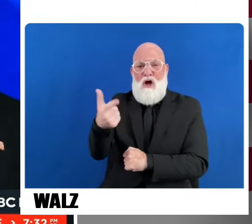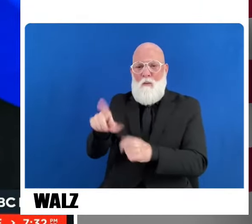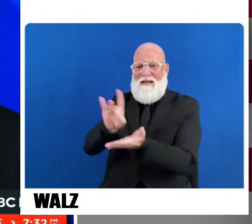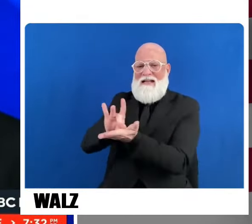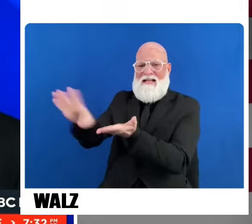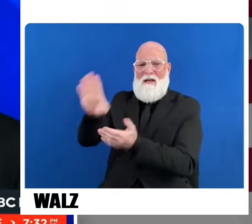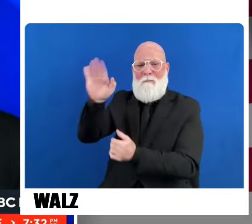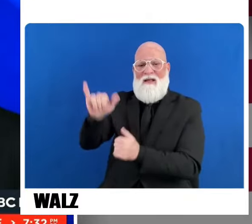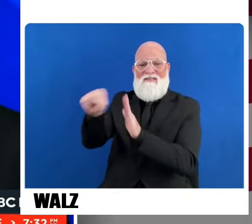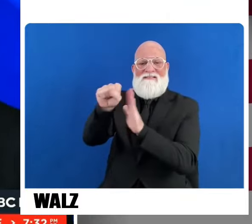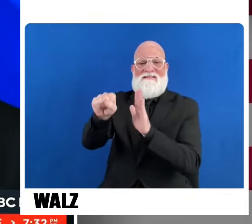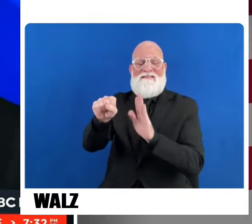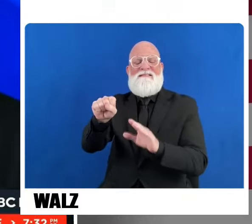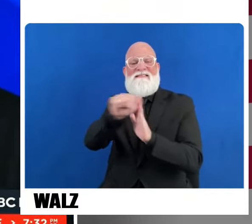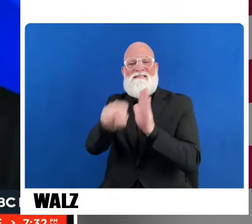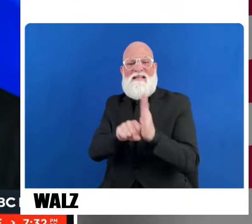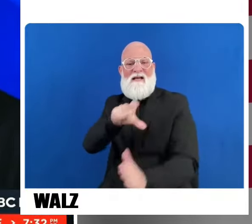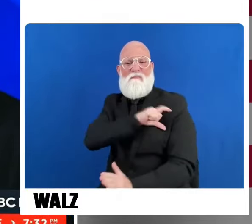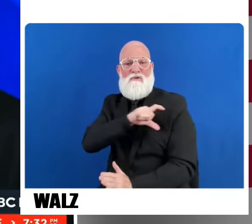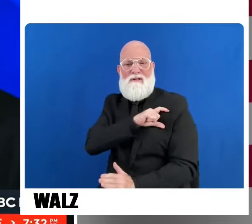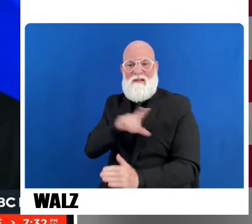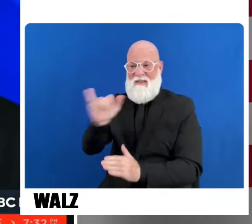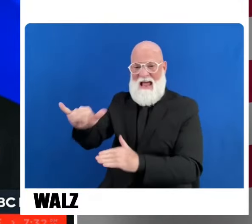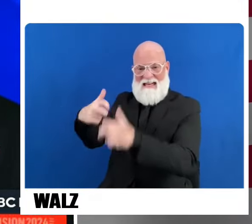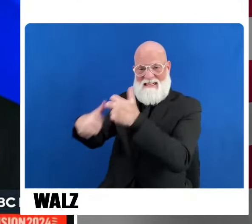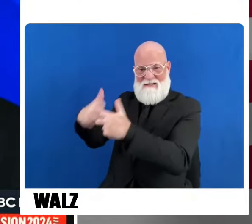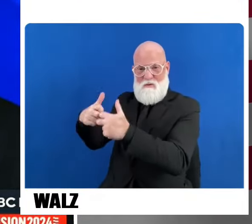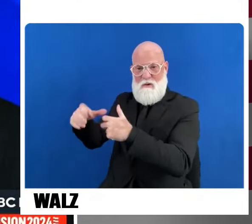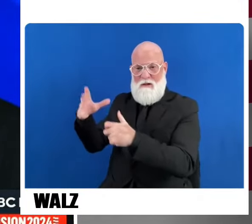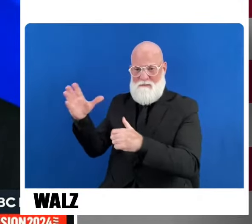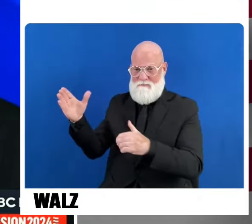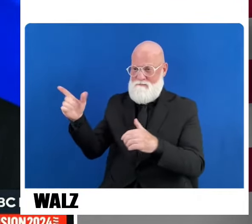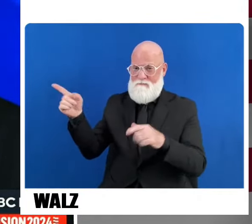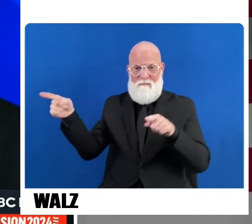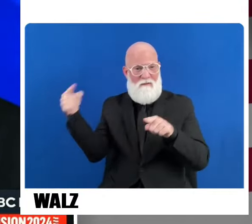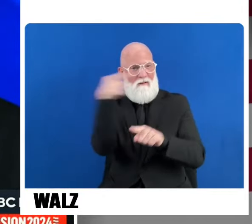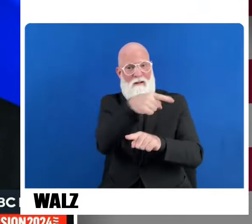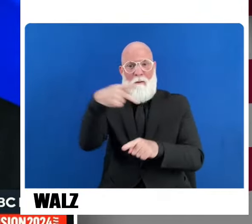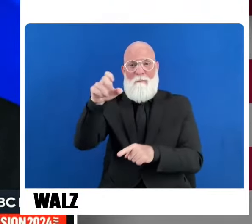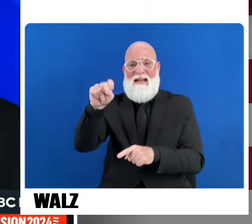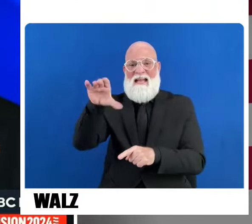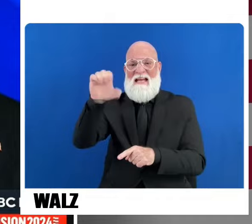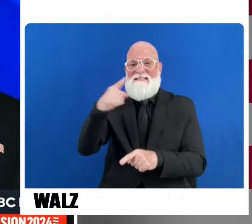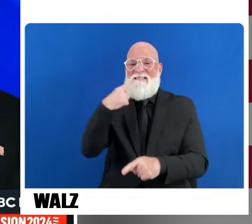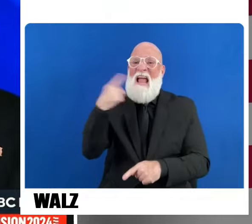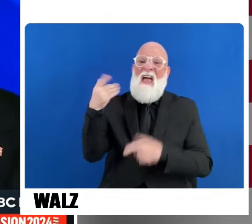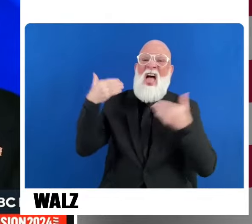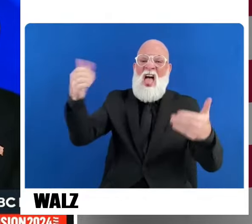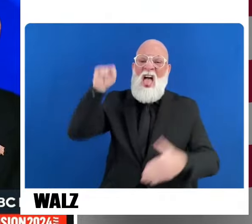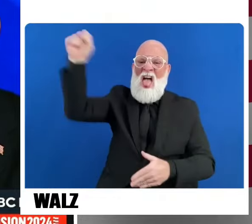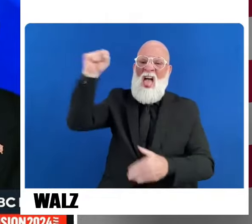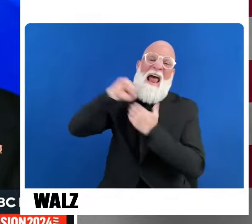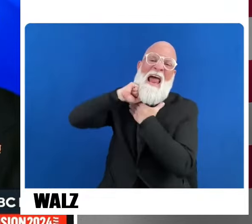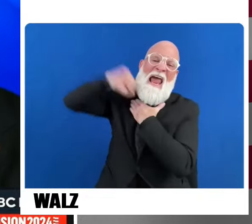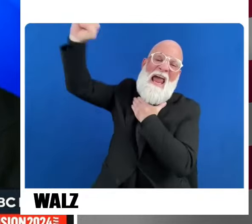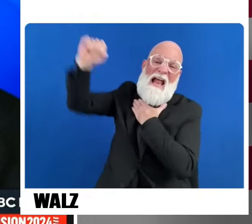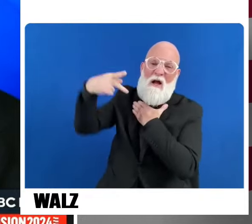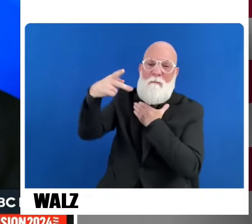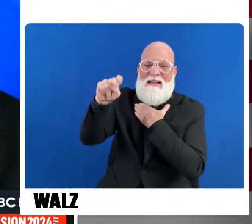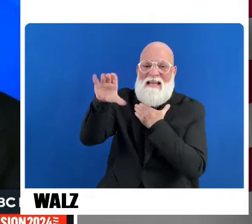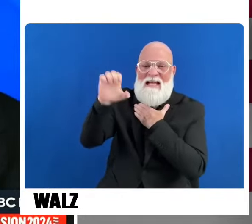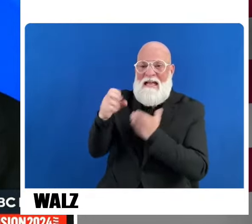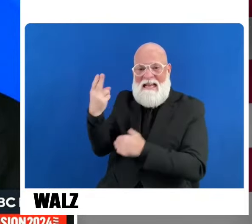That issue, and Mike Pence standing there as they were chanting, hang Mike Pence. Mike Pence made the right decision. So, Senator, it